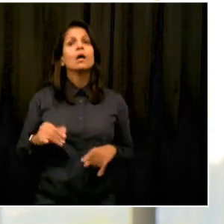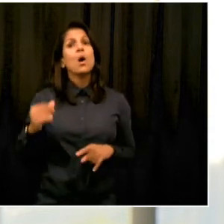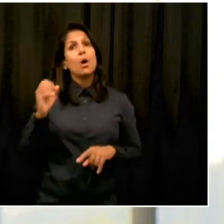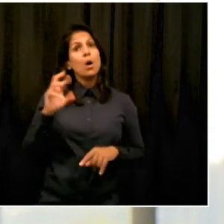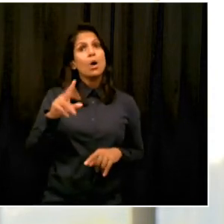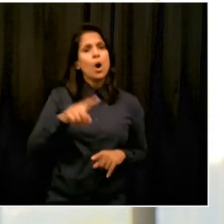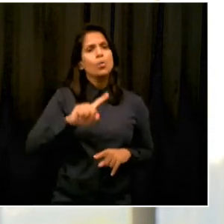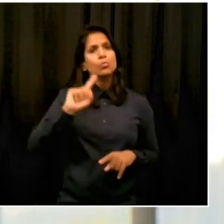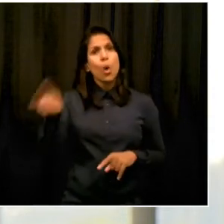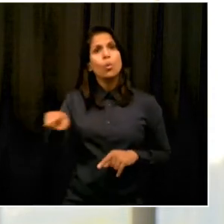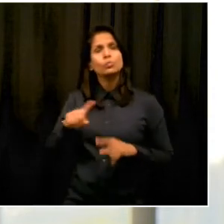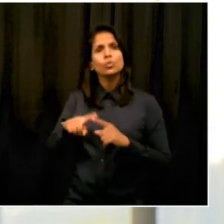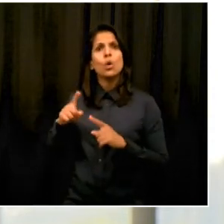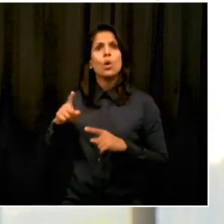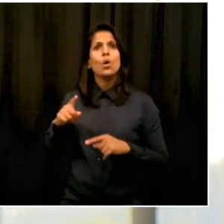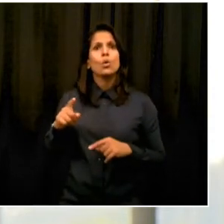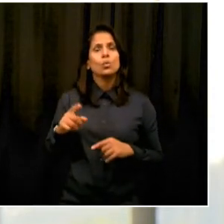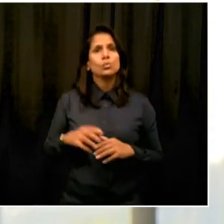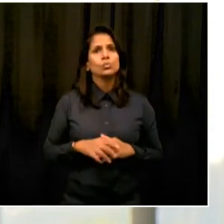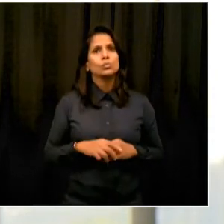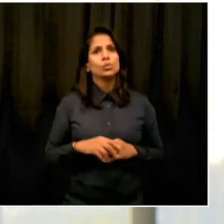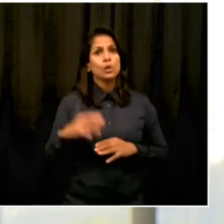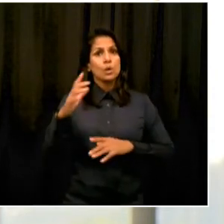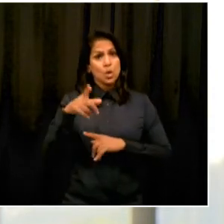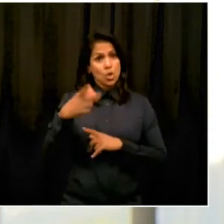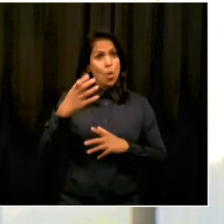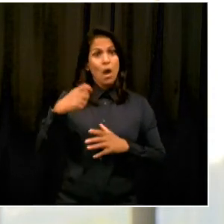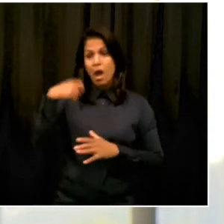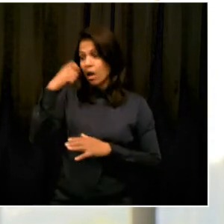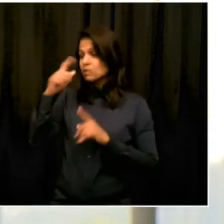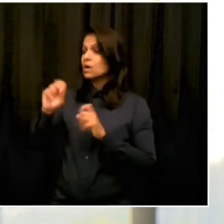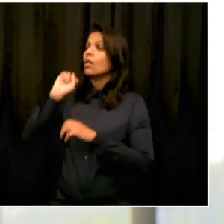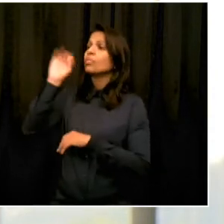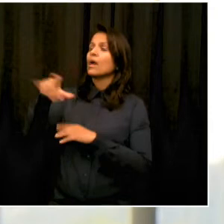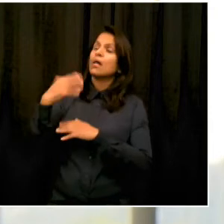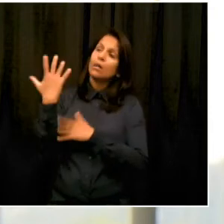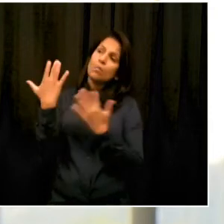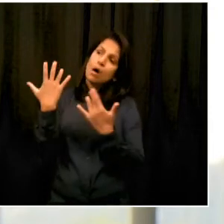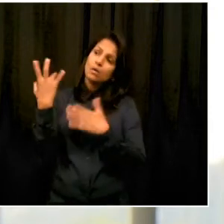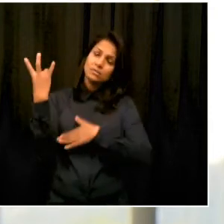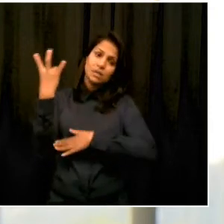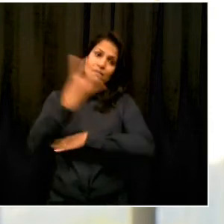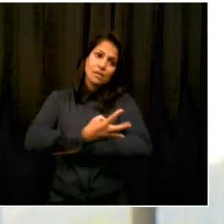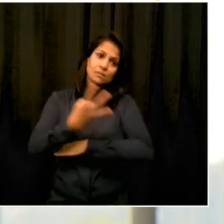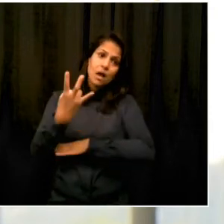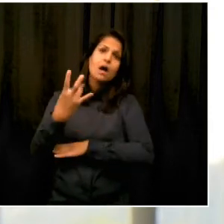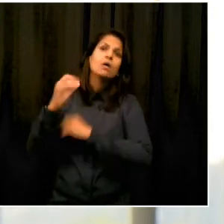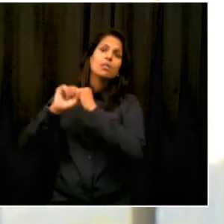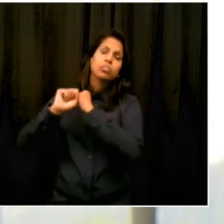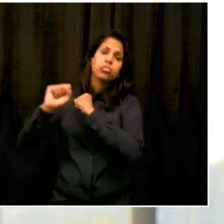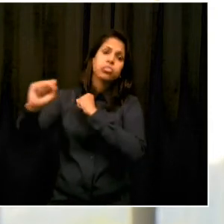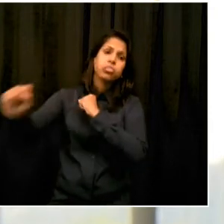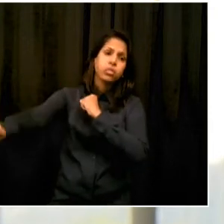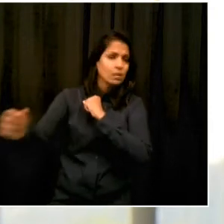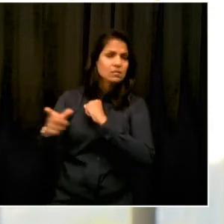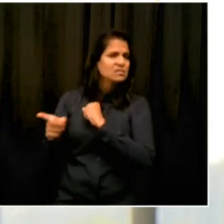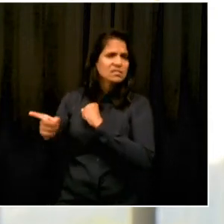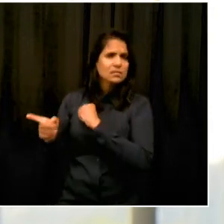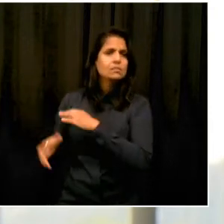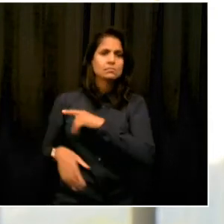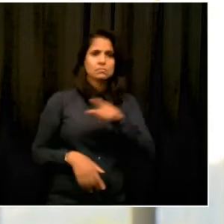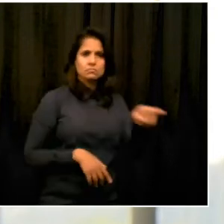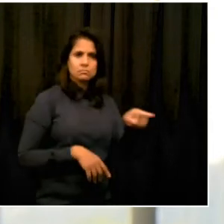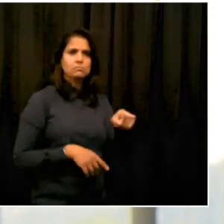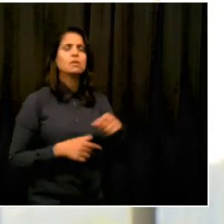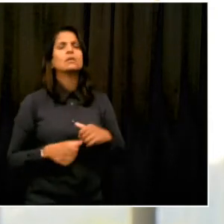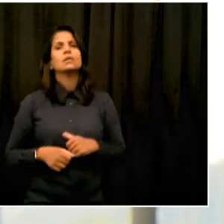by the way, for all of you who have been tested, I've been a strong proponent of the easier, less invasive test, the self-swab we call